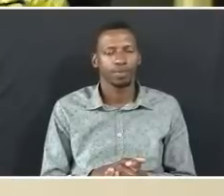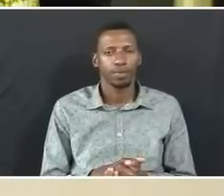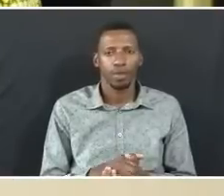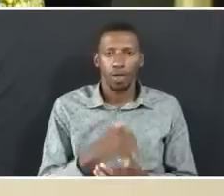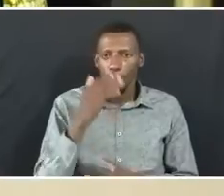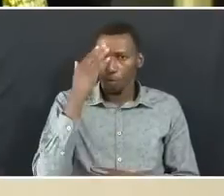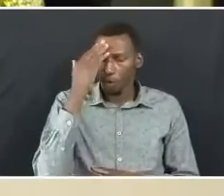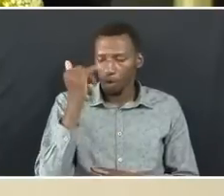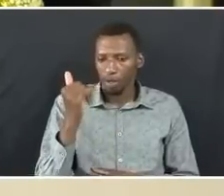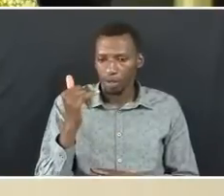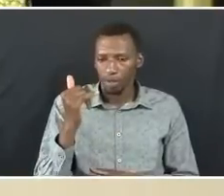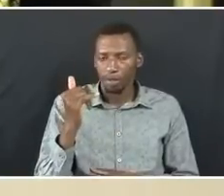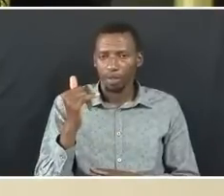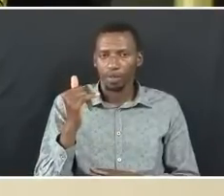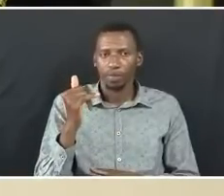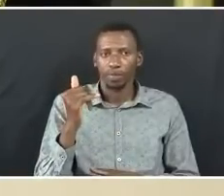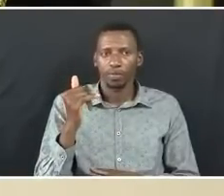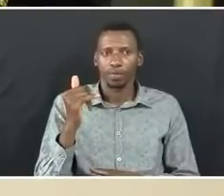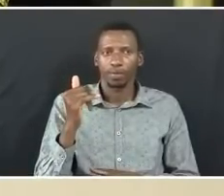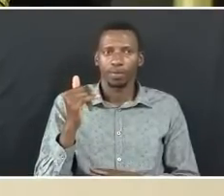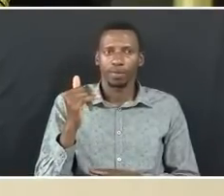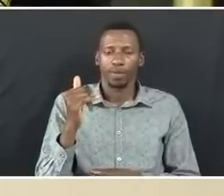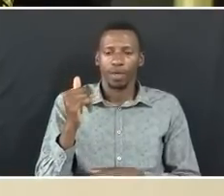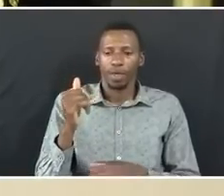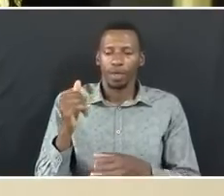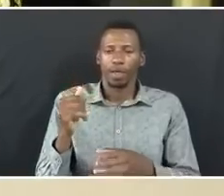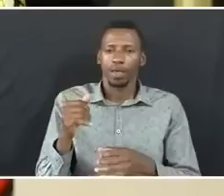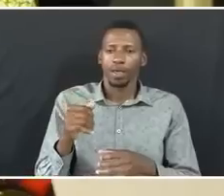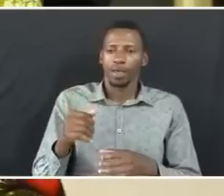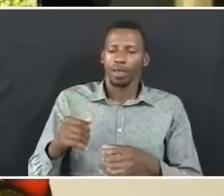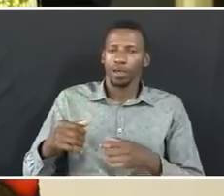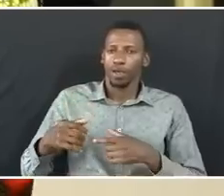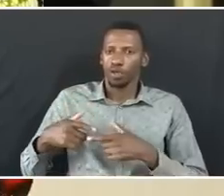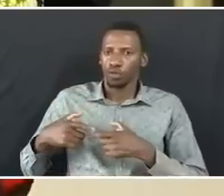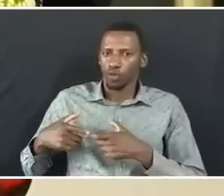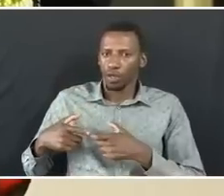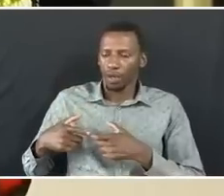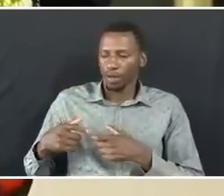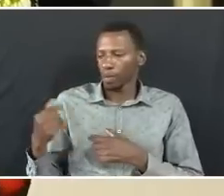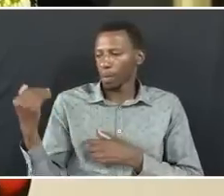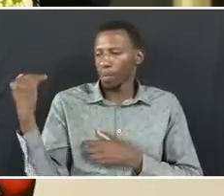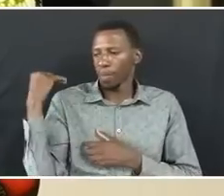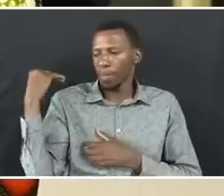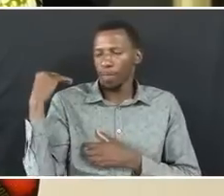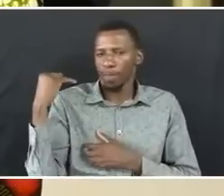Because the polygamy of today is mpango wa what? Wa kando.